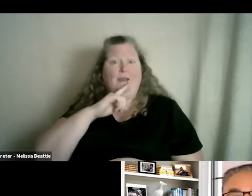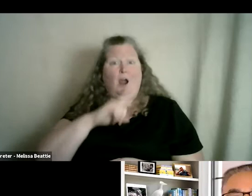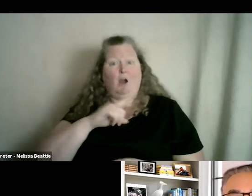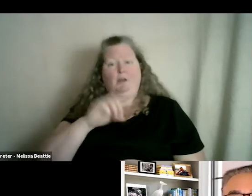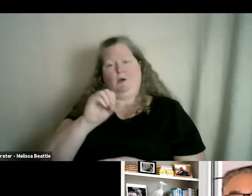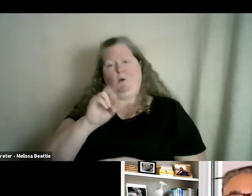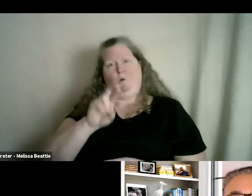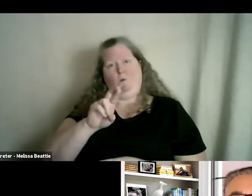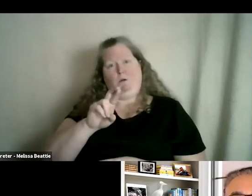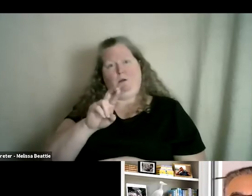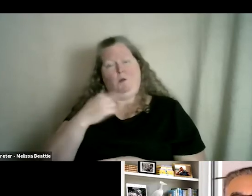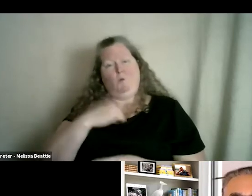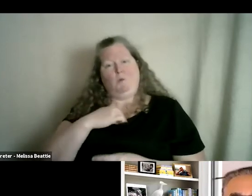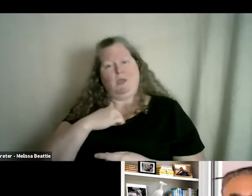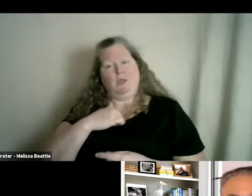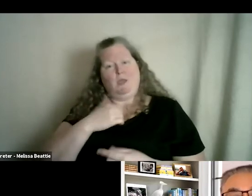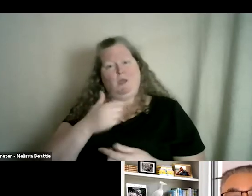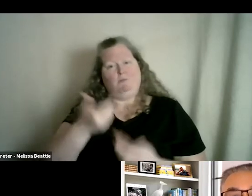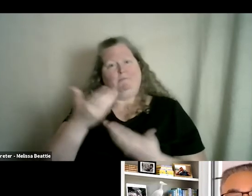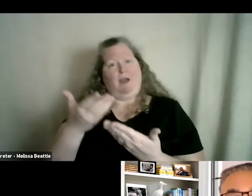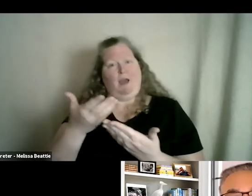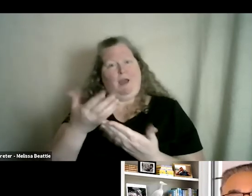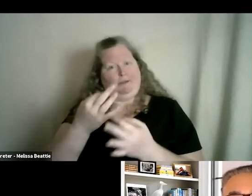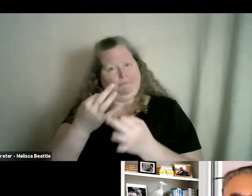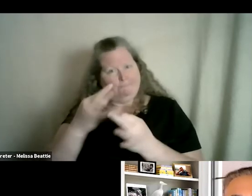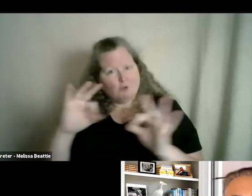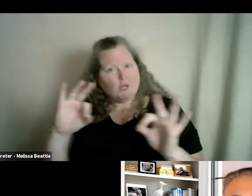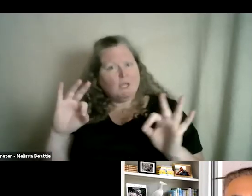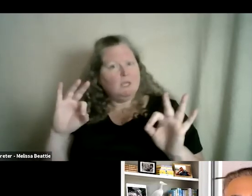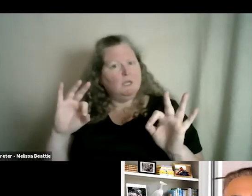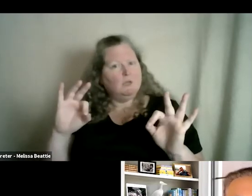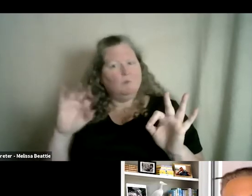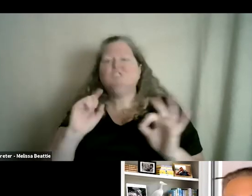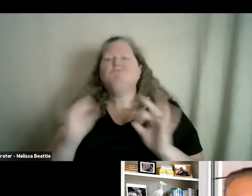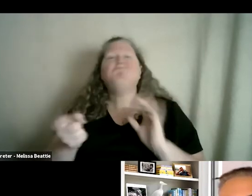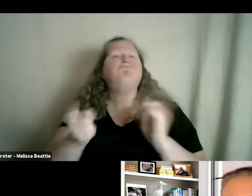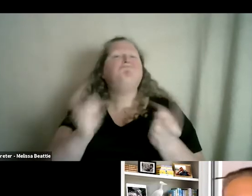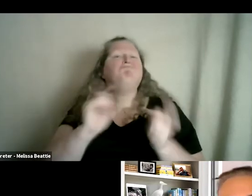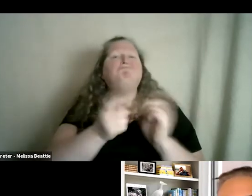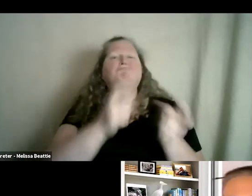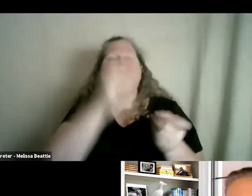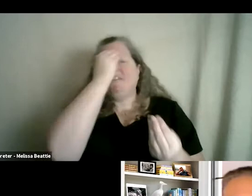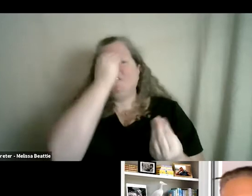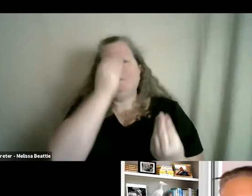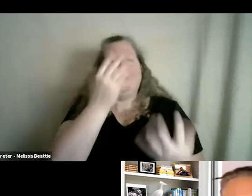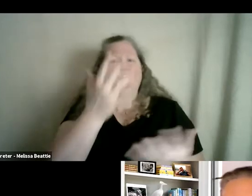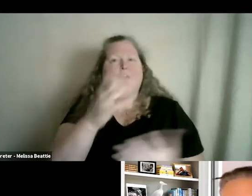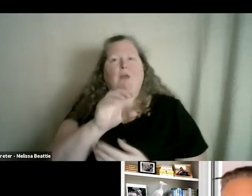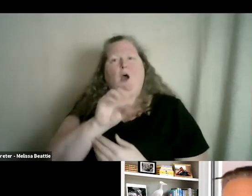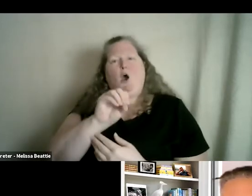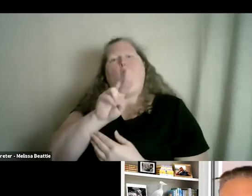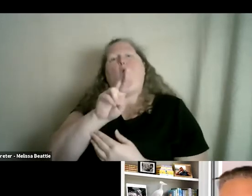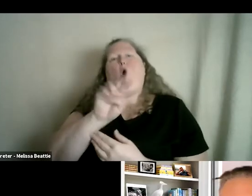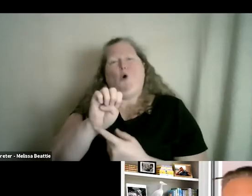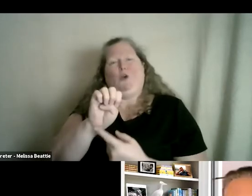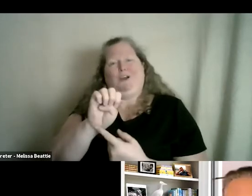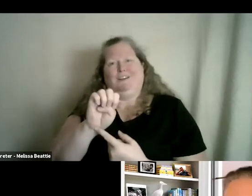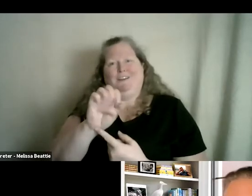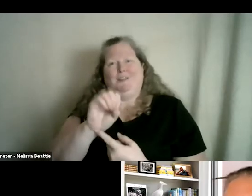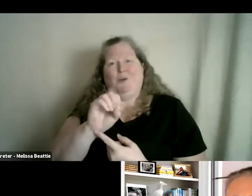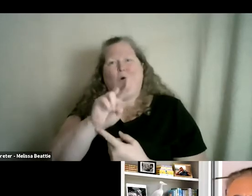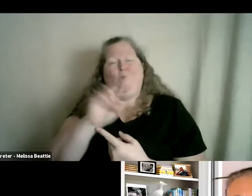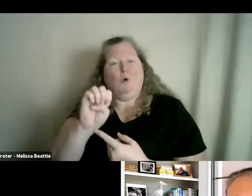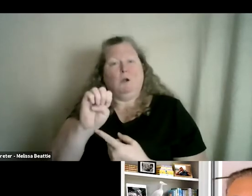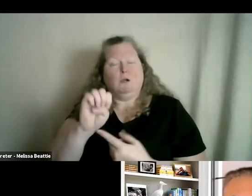of charge. Right. We are giving it away. And then all of a sudden you get into these conflicts of, well, what does privacy mean? And we